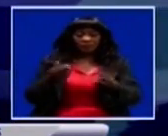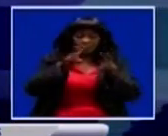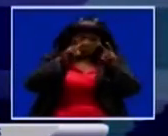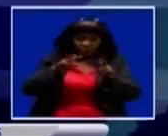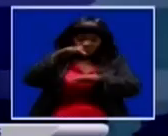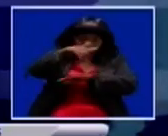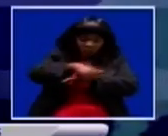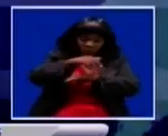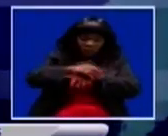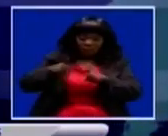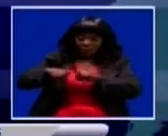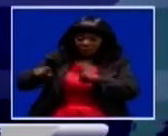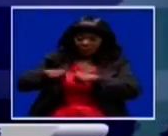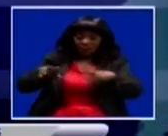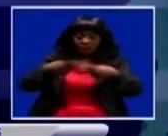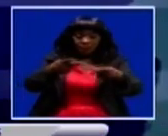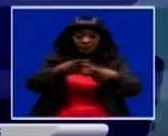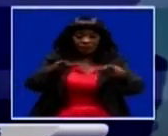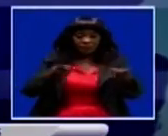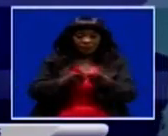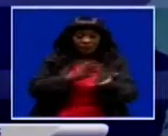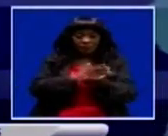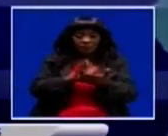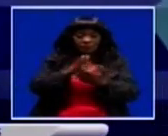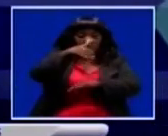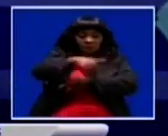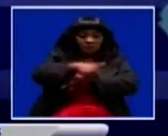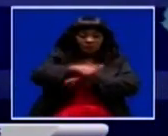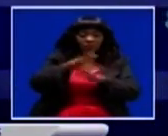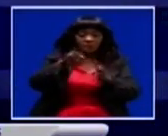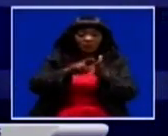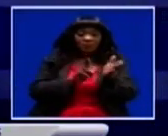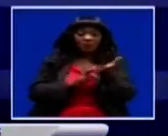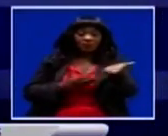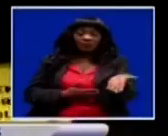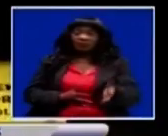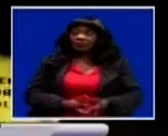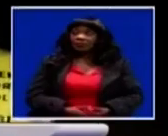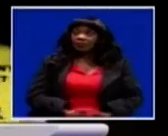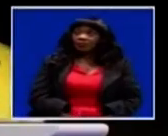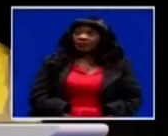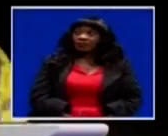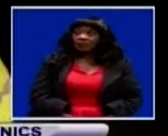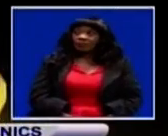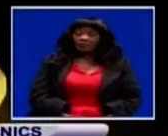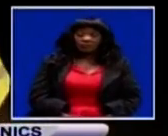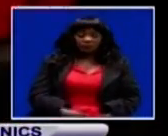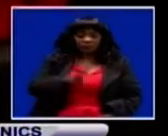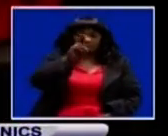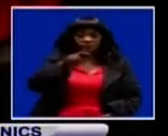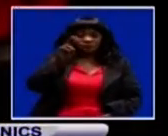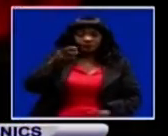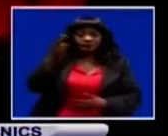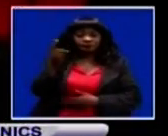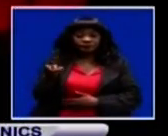patrols in various parts of Lusaka last night. Here's a report. It is past 22 hours and this